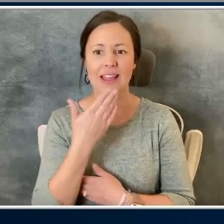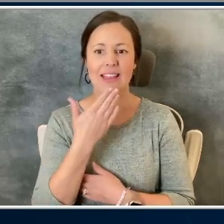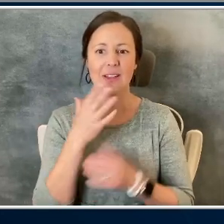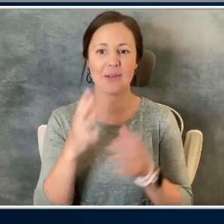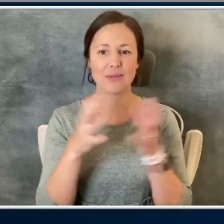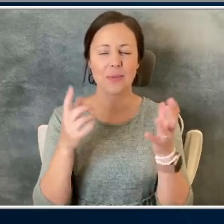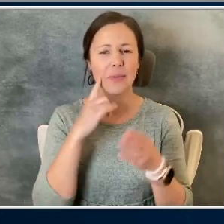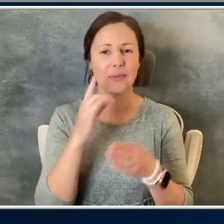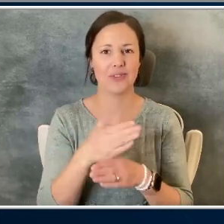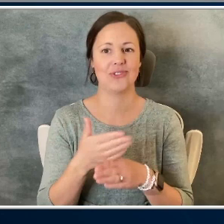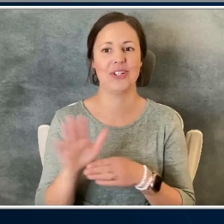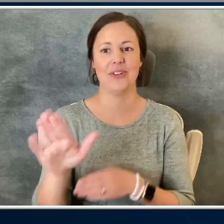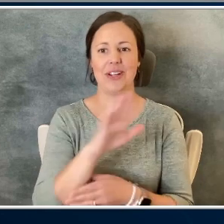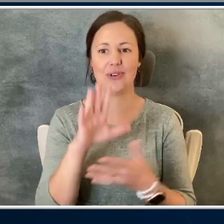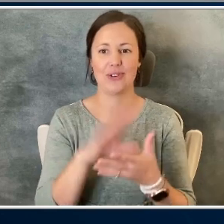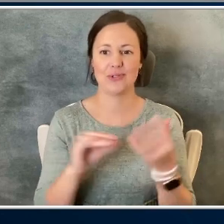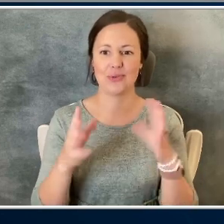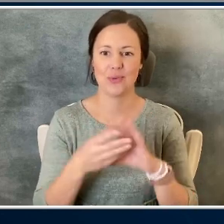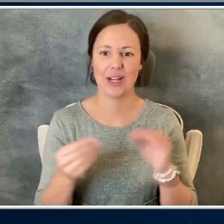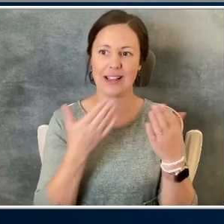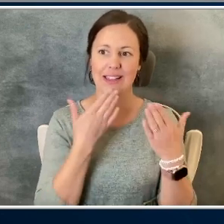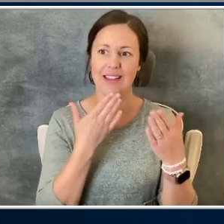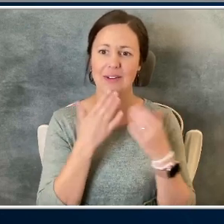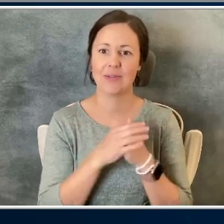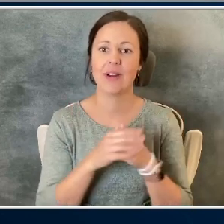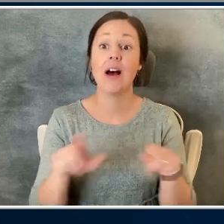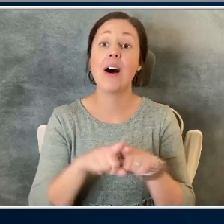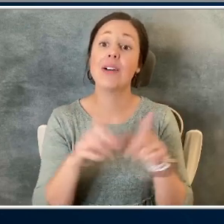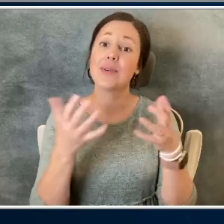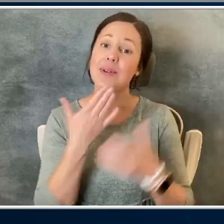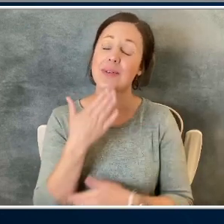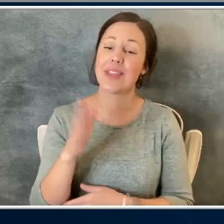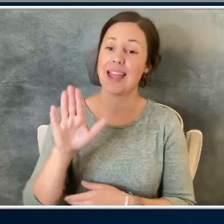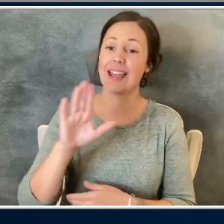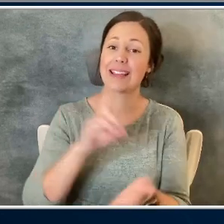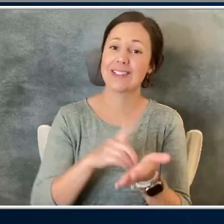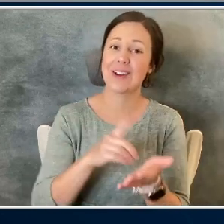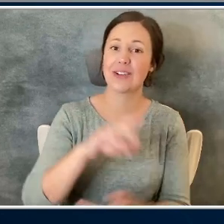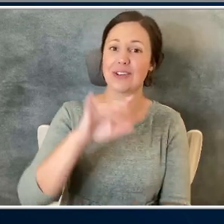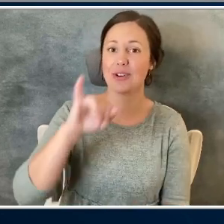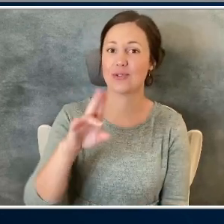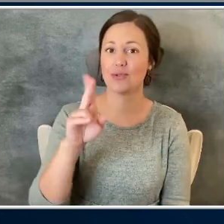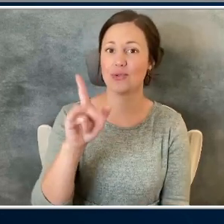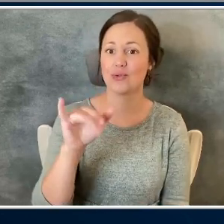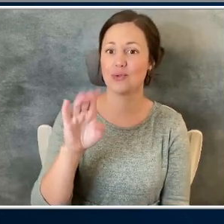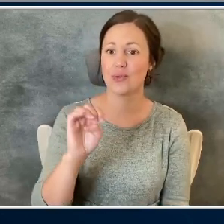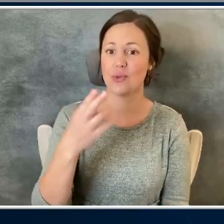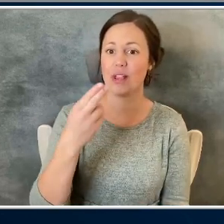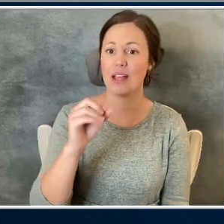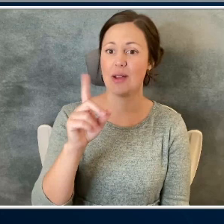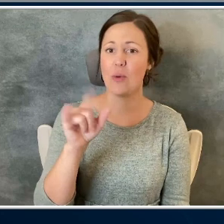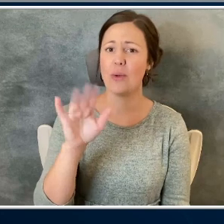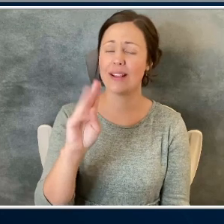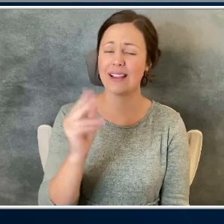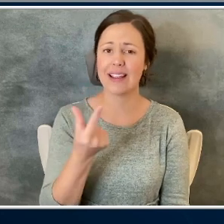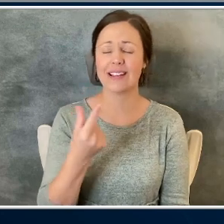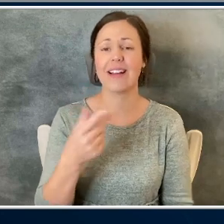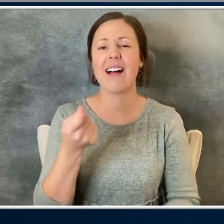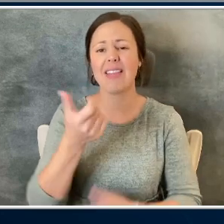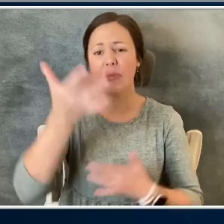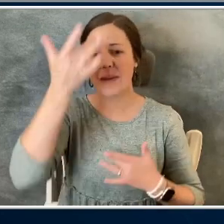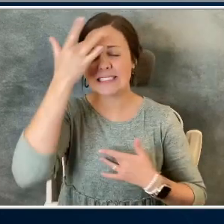story. Thank you. I also want to thank her plastic surgeon. Dr. Julie Holding has been feeling a little under the weather, but she's going to join us from